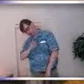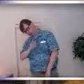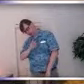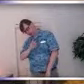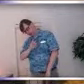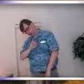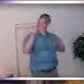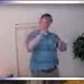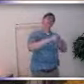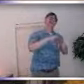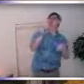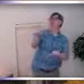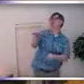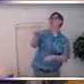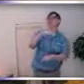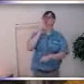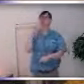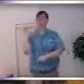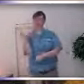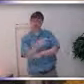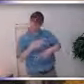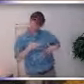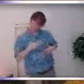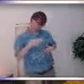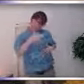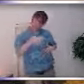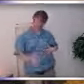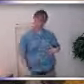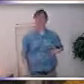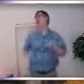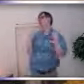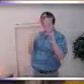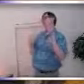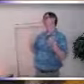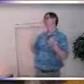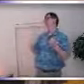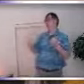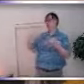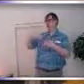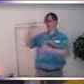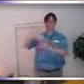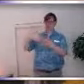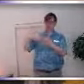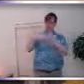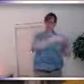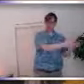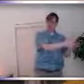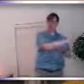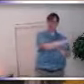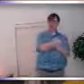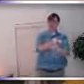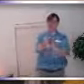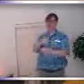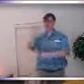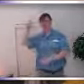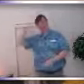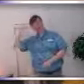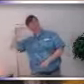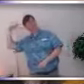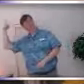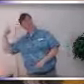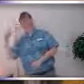that when you do, your emotions, which is energy in motion, will create the next crazy thing in your